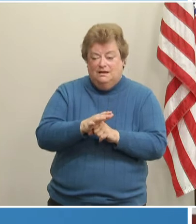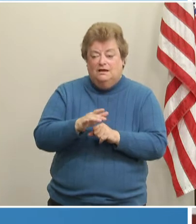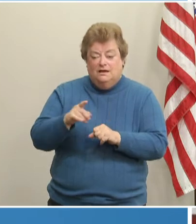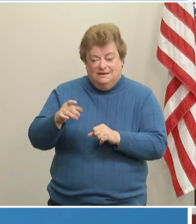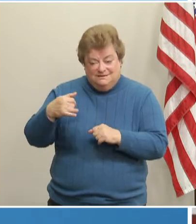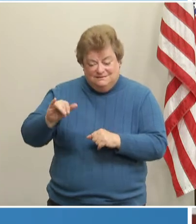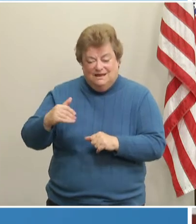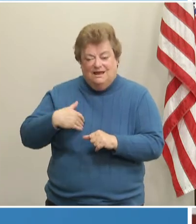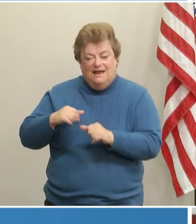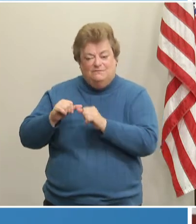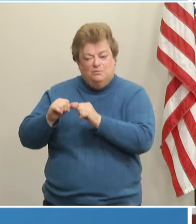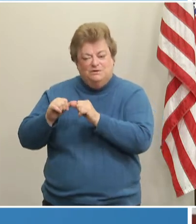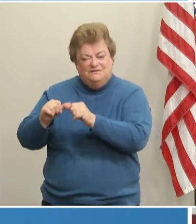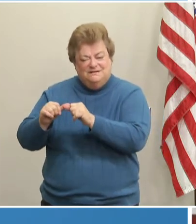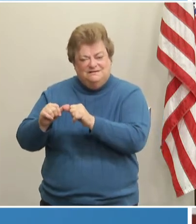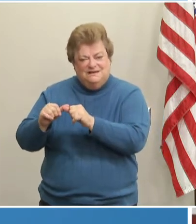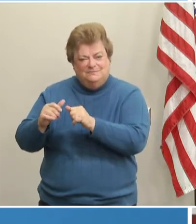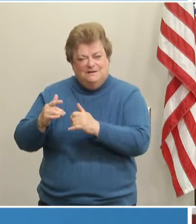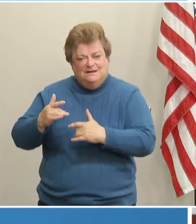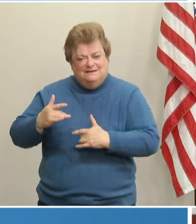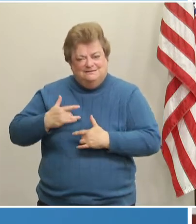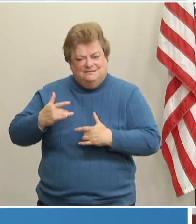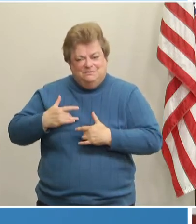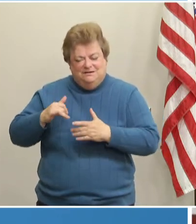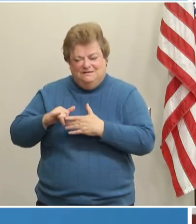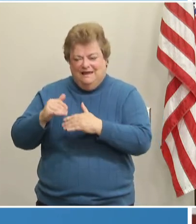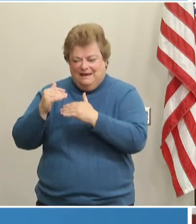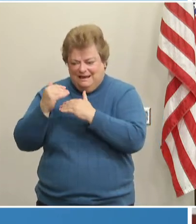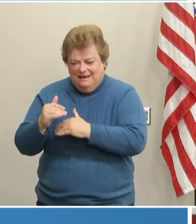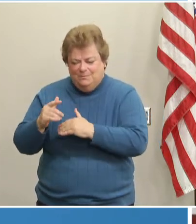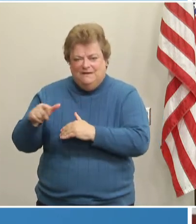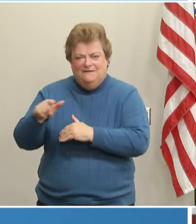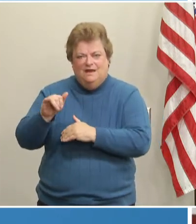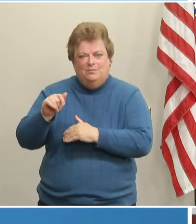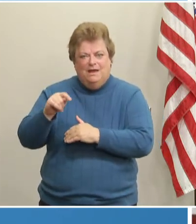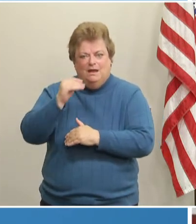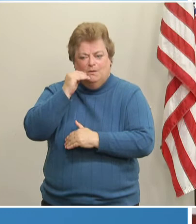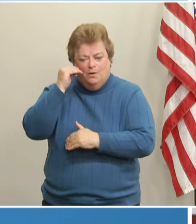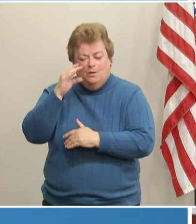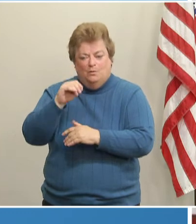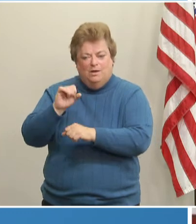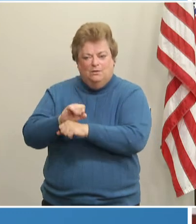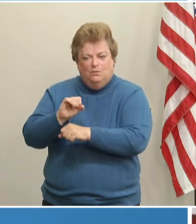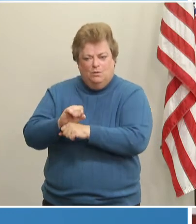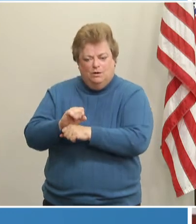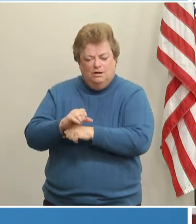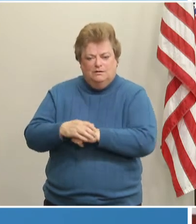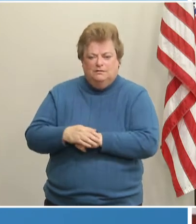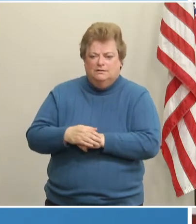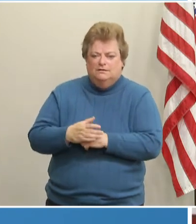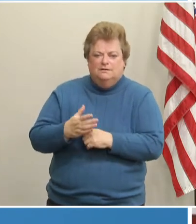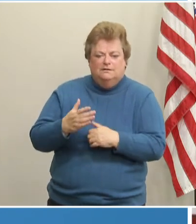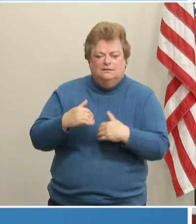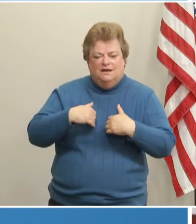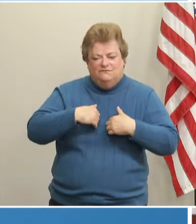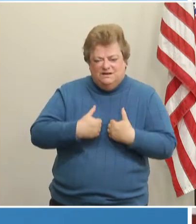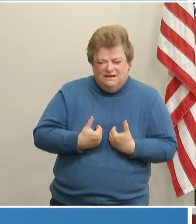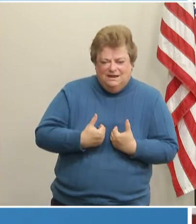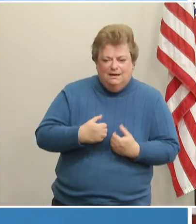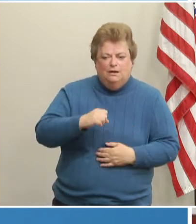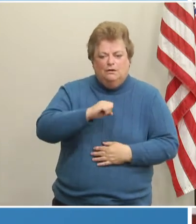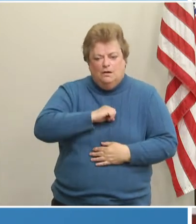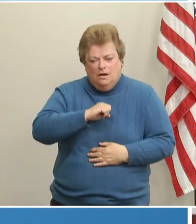have persistent symptoms that can limit them at home and at work. These things ranging from fatigue,